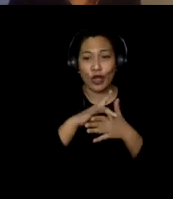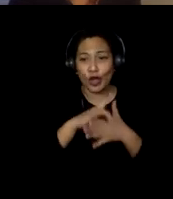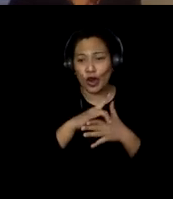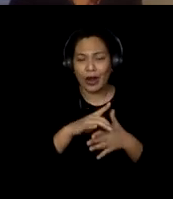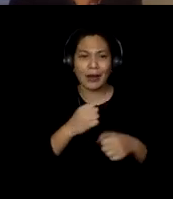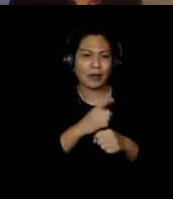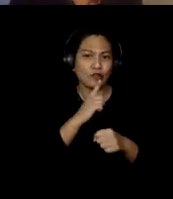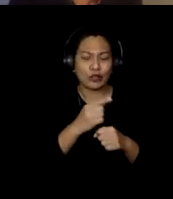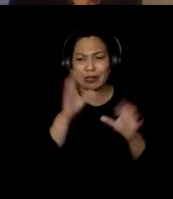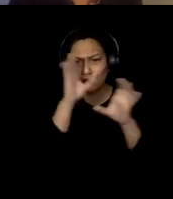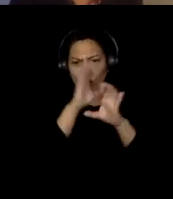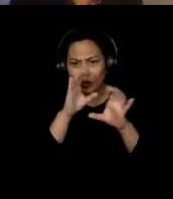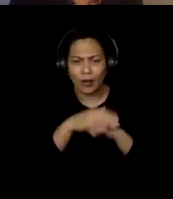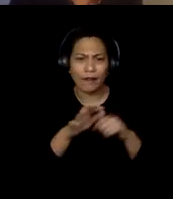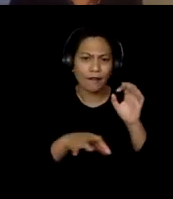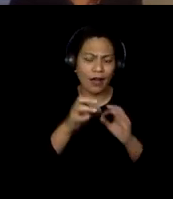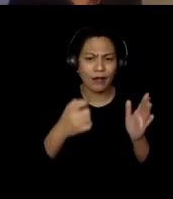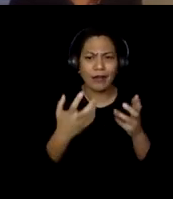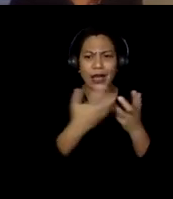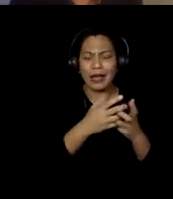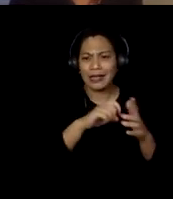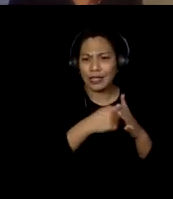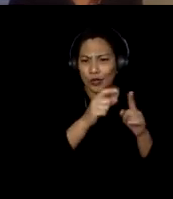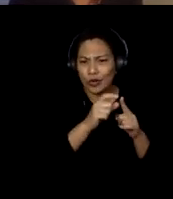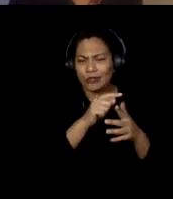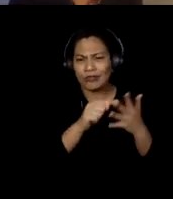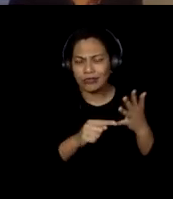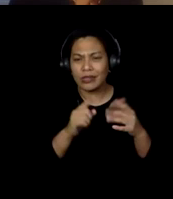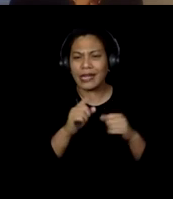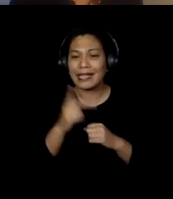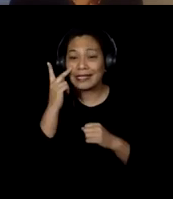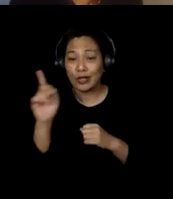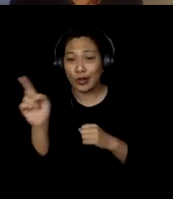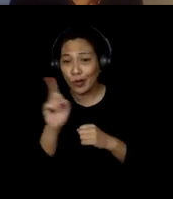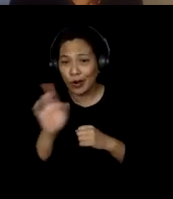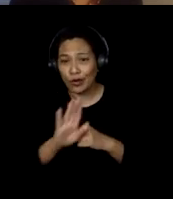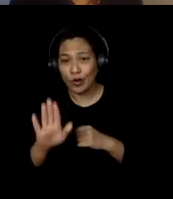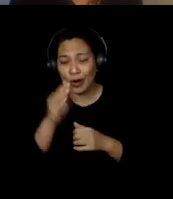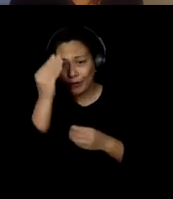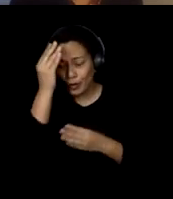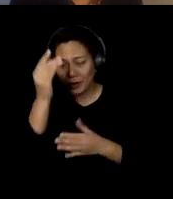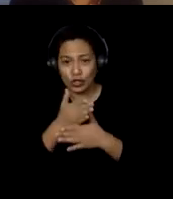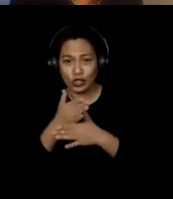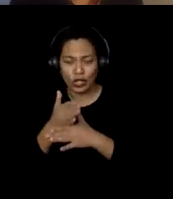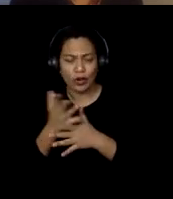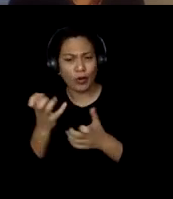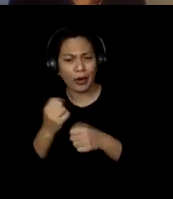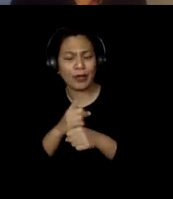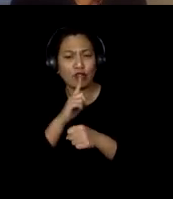your site in places where your content is shared to make sure that your information